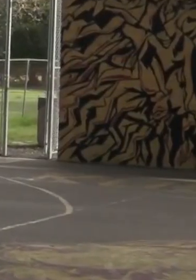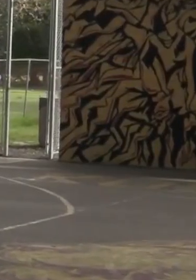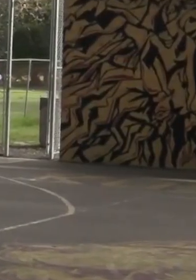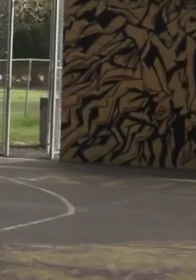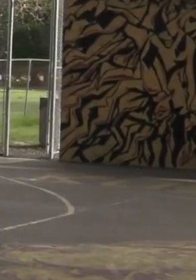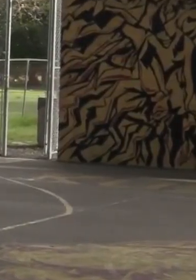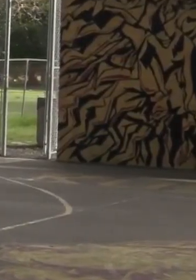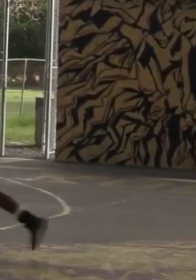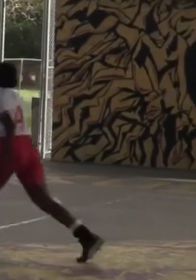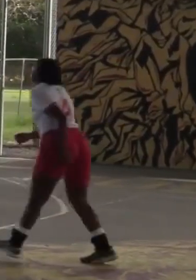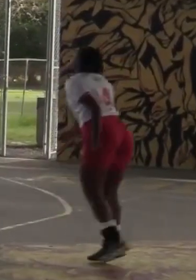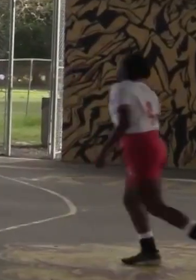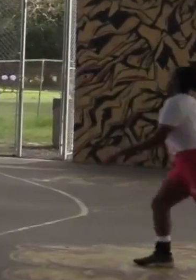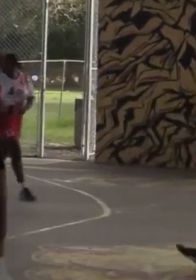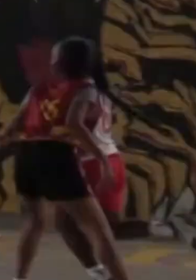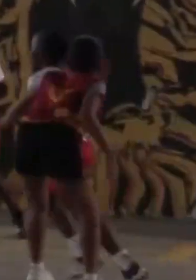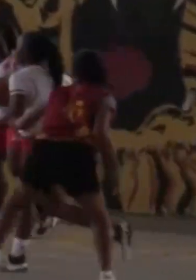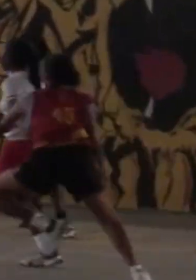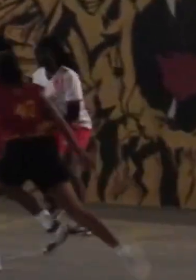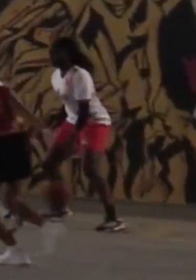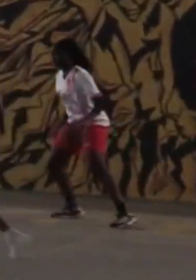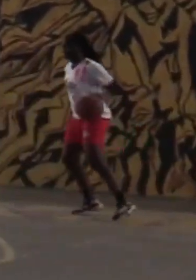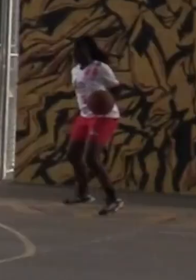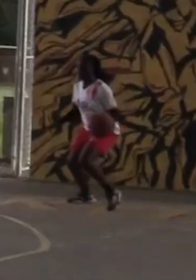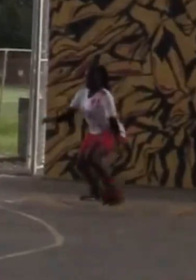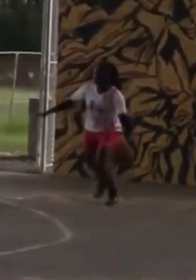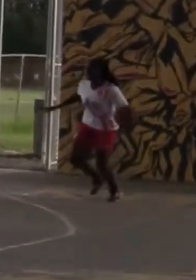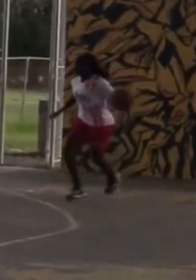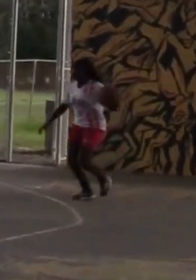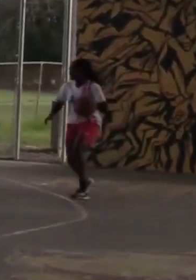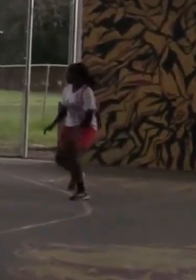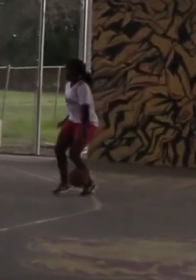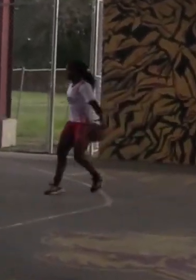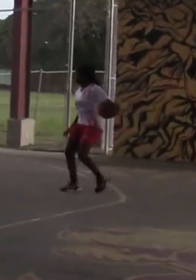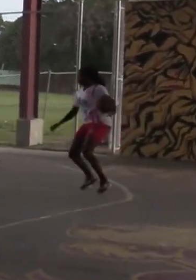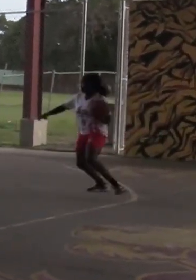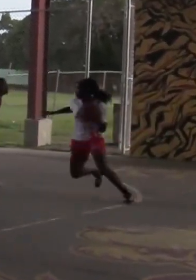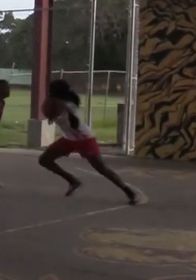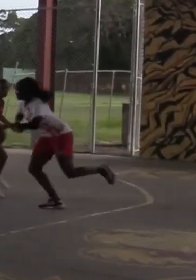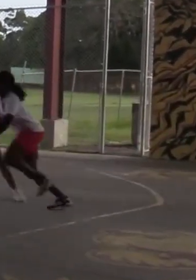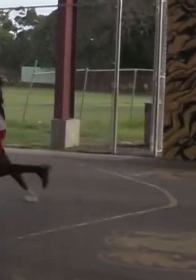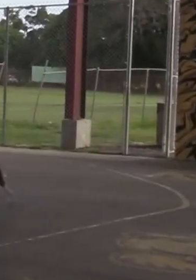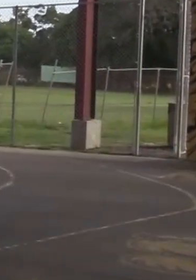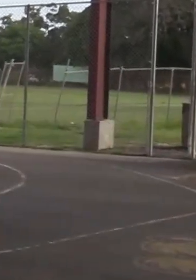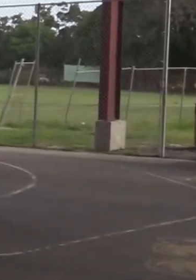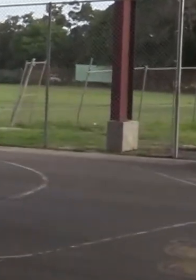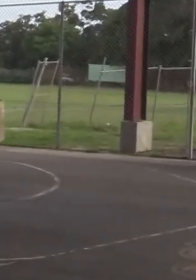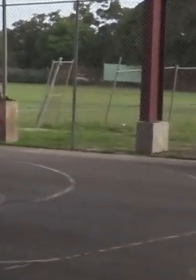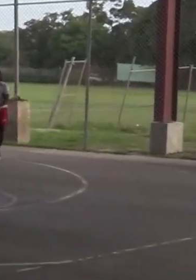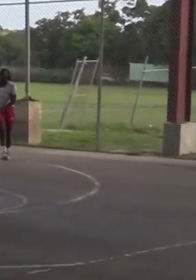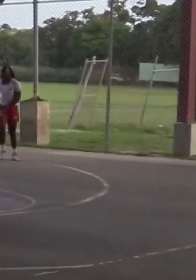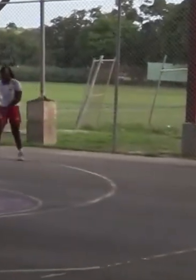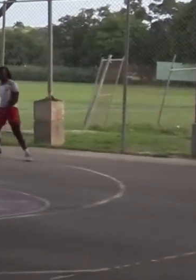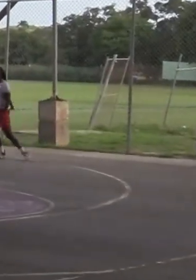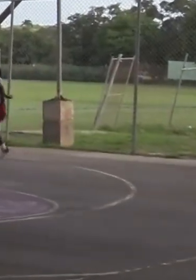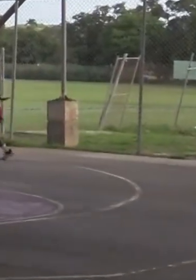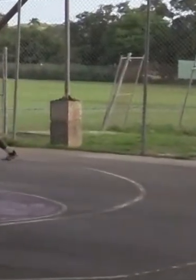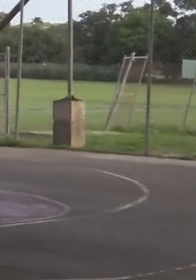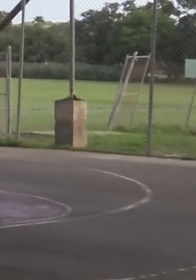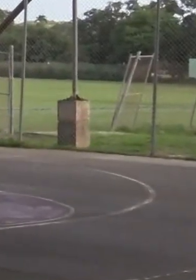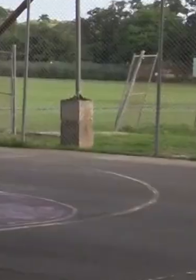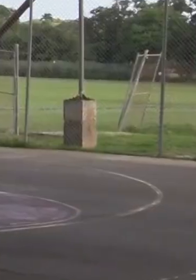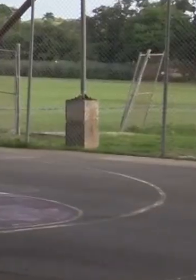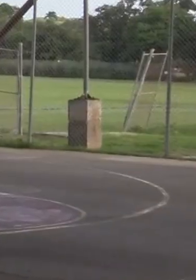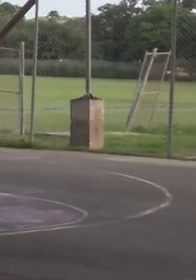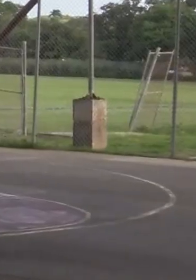2 of her team high 21 points. 14-8 the first half score. Advantage to the girls from Husbands, and Holford